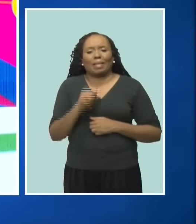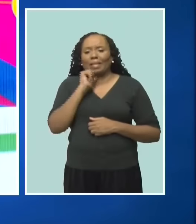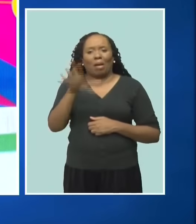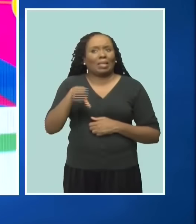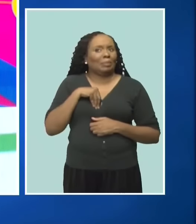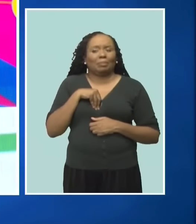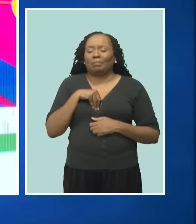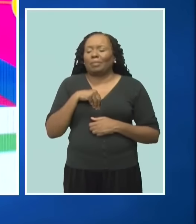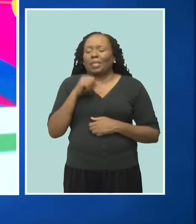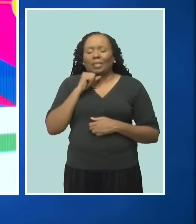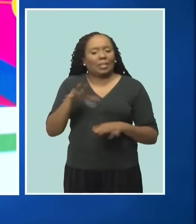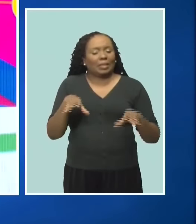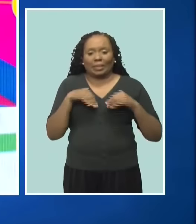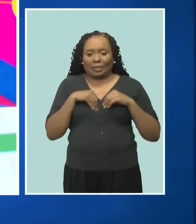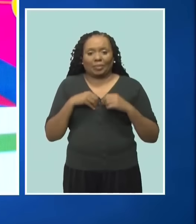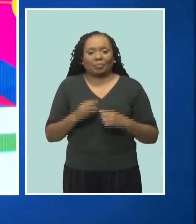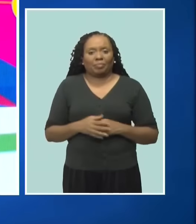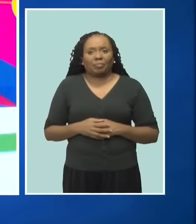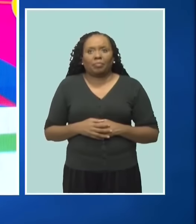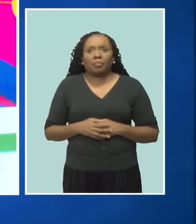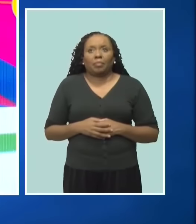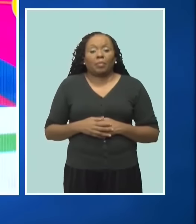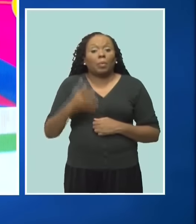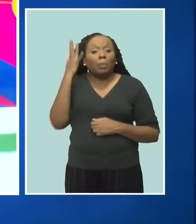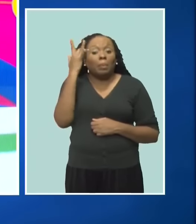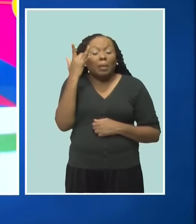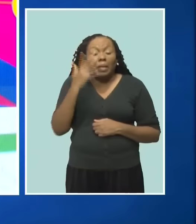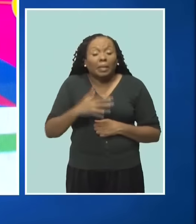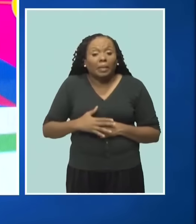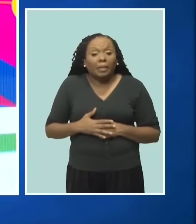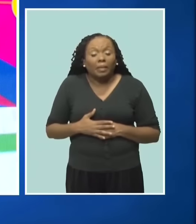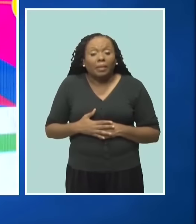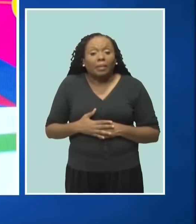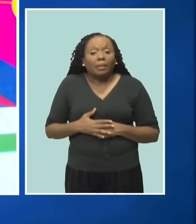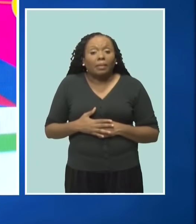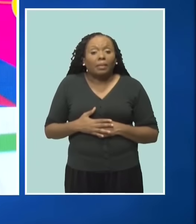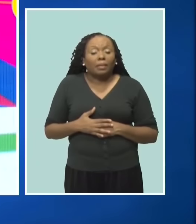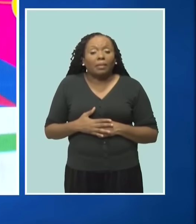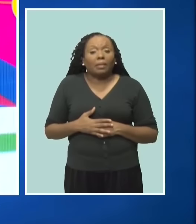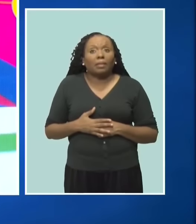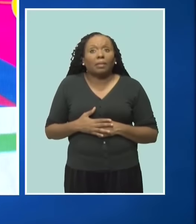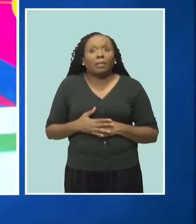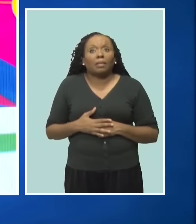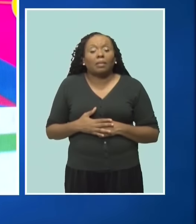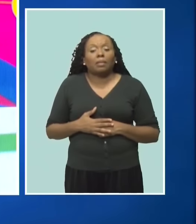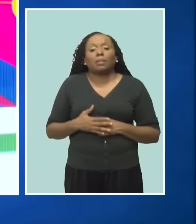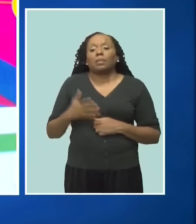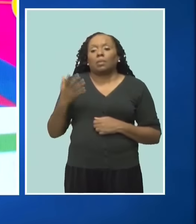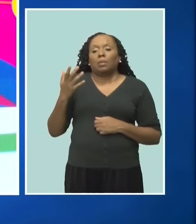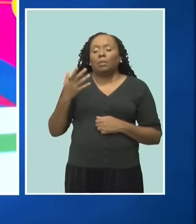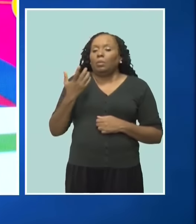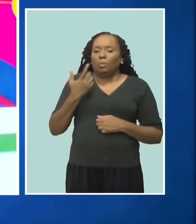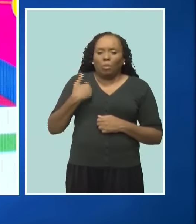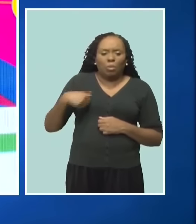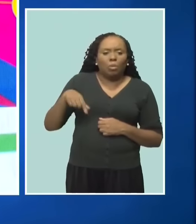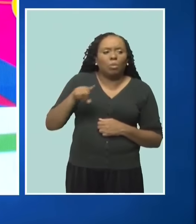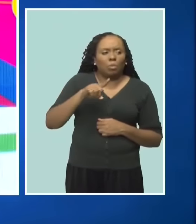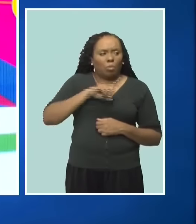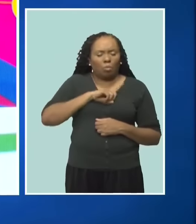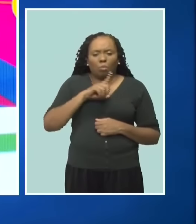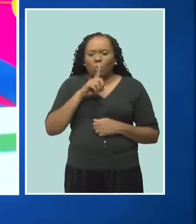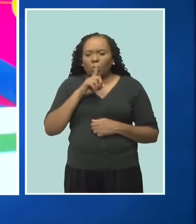corner of the Americas, and it is largely because we have been paying a very heavy price